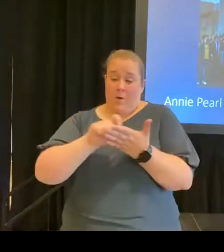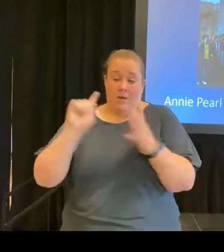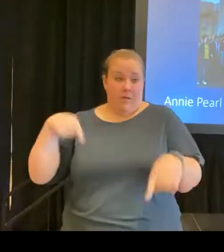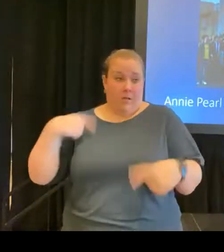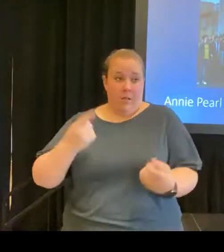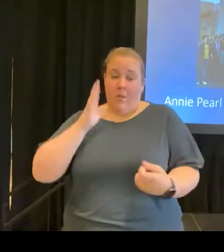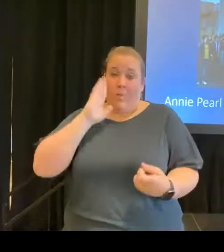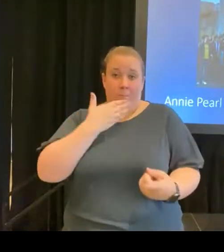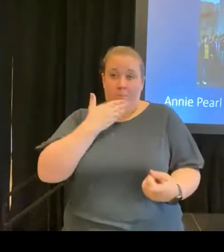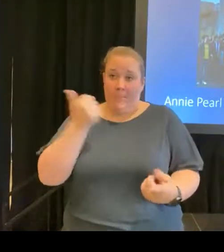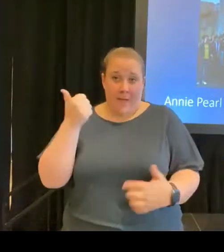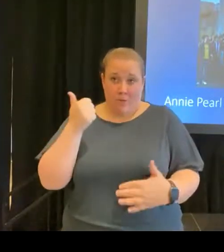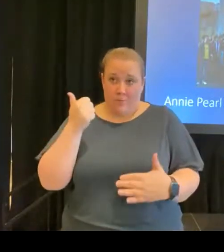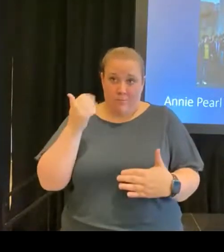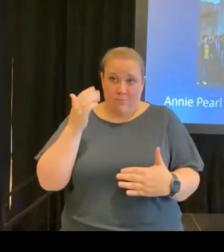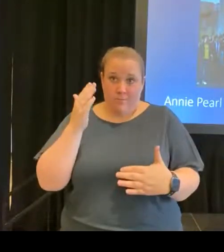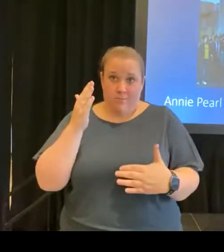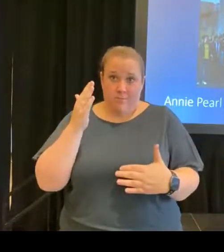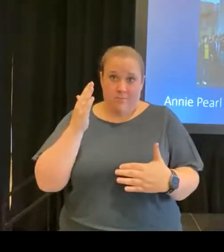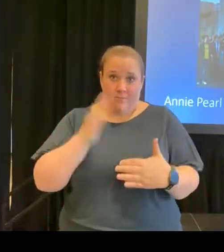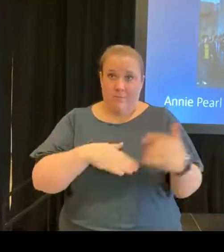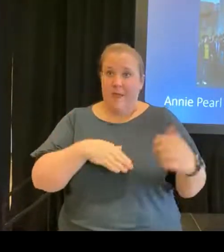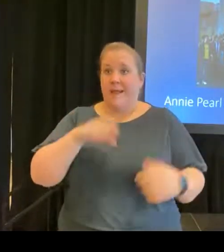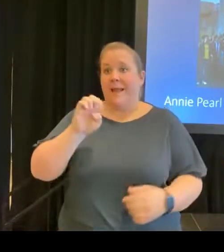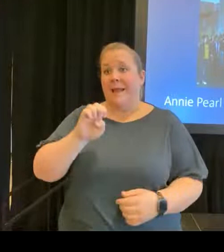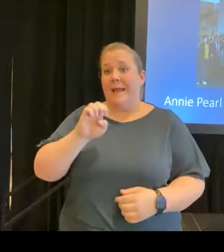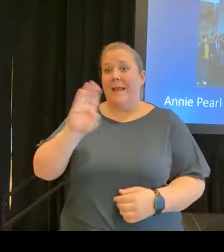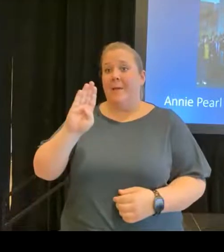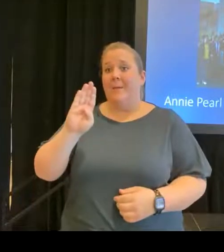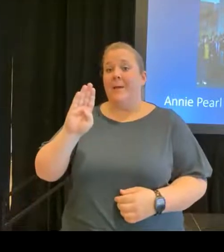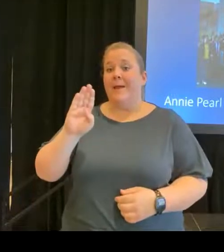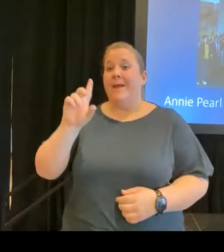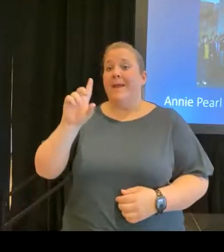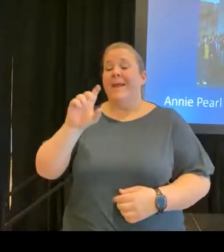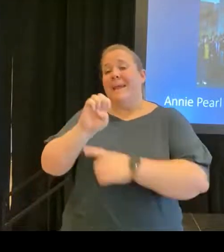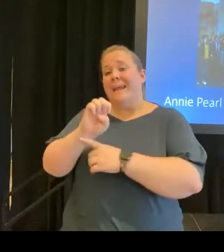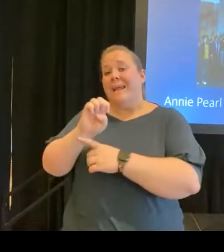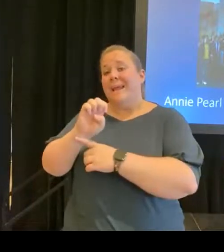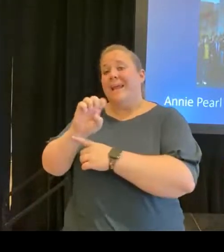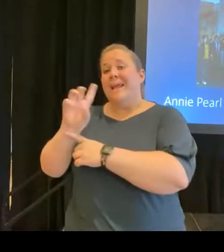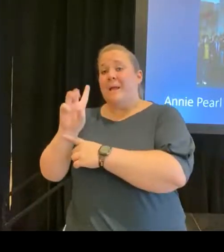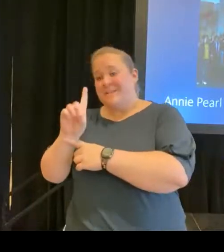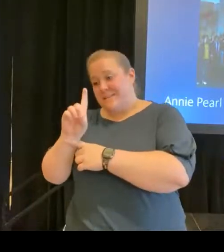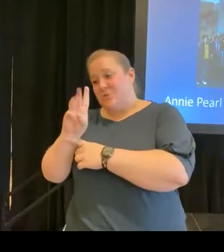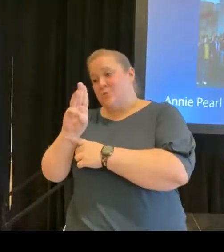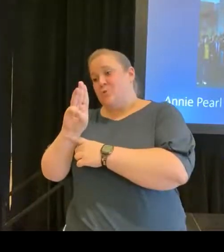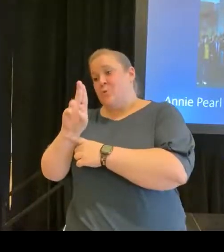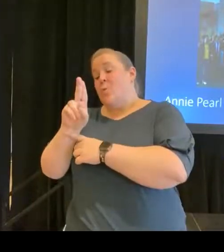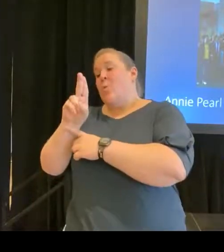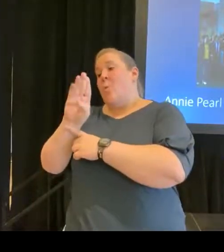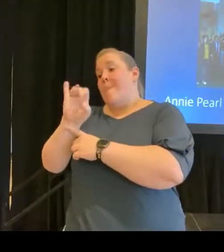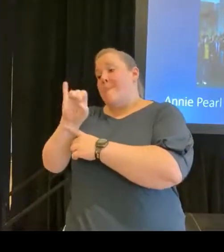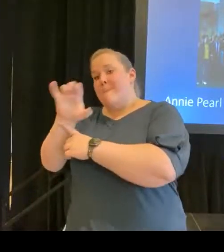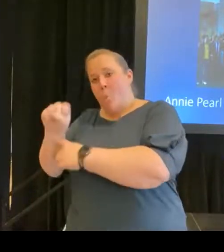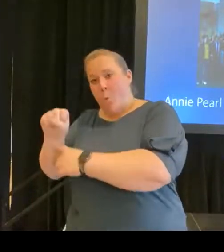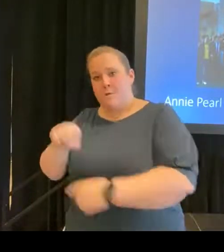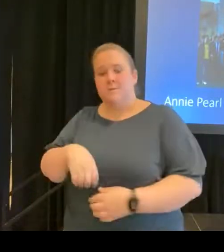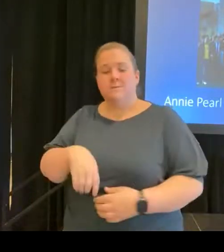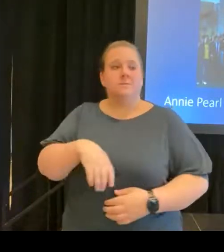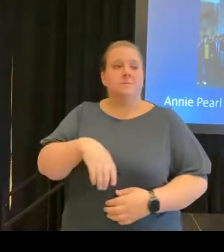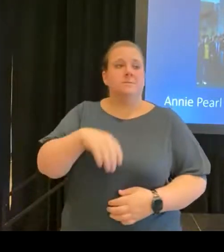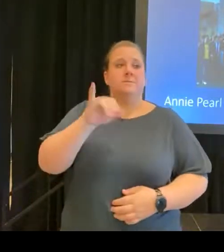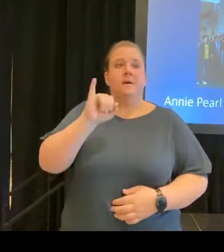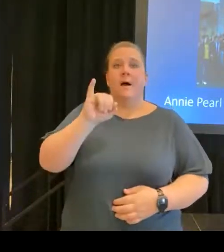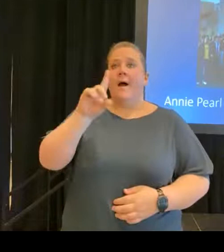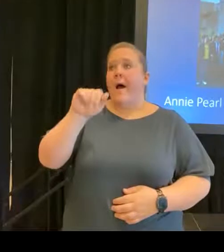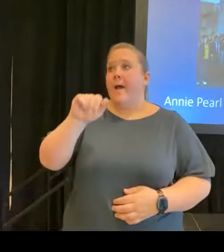going to be any better than anything W.E.B. Du Bois. Right? W. Du Bois? Yep. I would say read Ida B. Wells. I